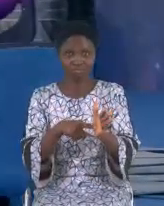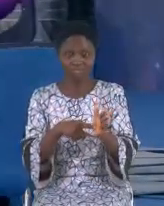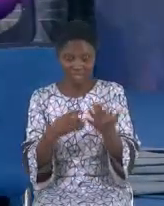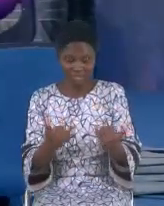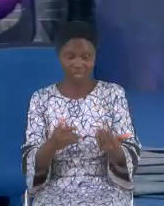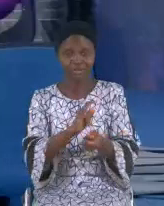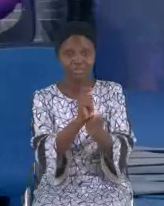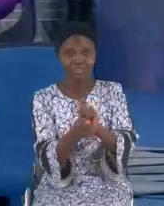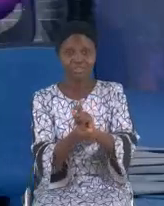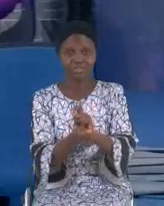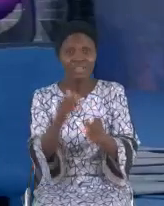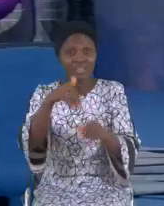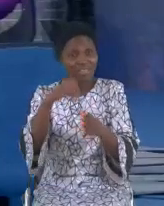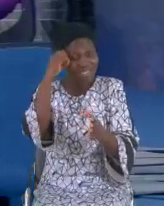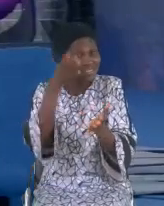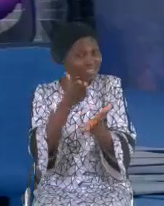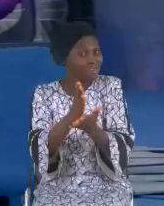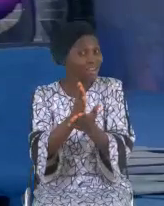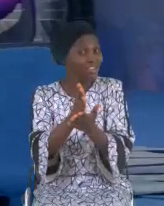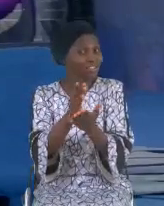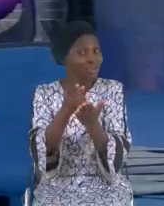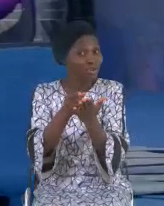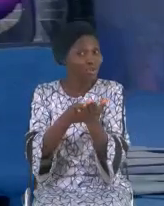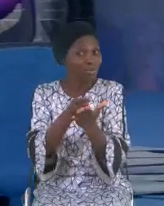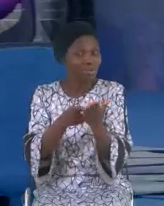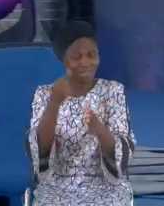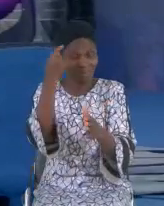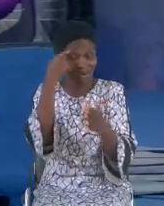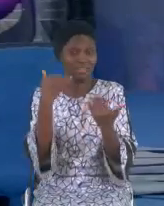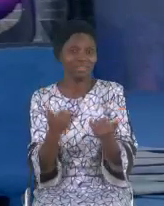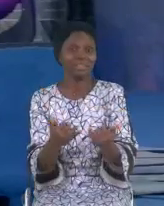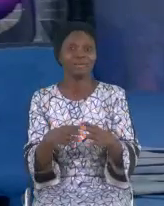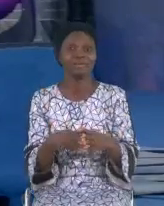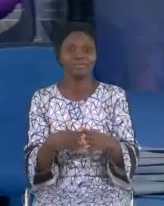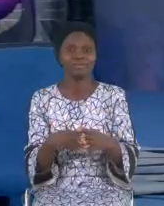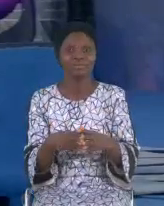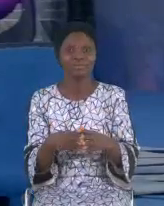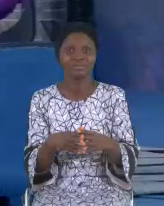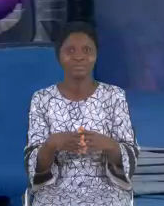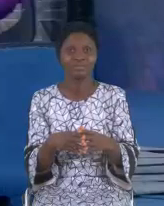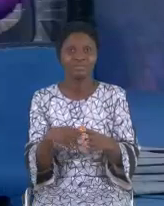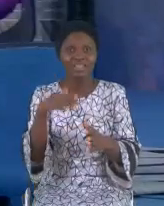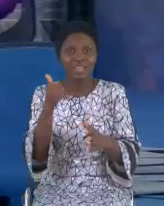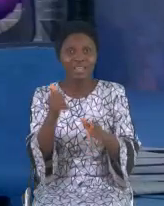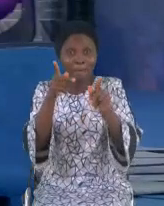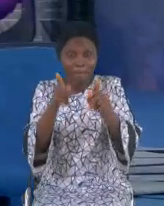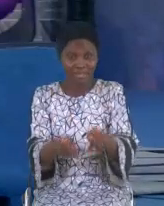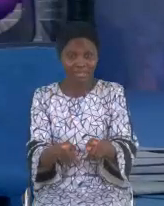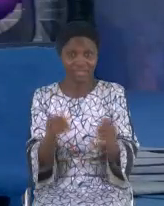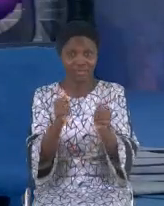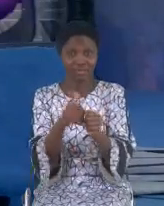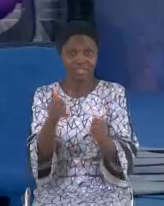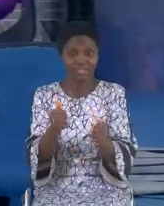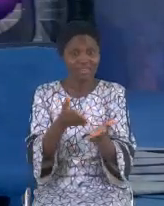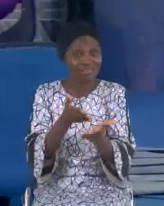his right mind, right mind. A person with a right mind will